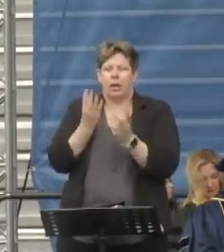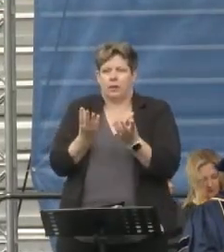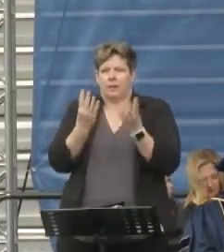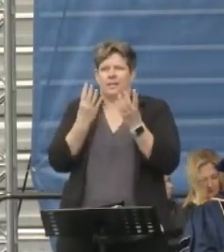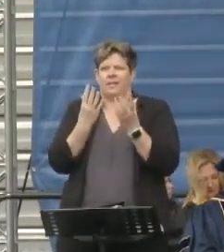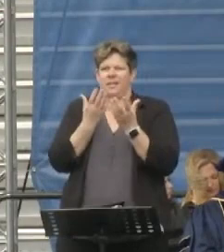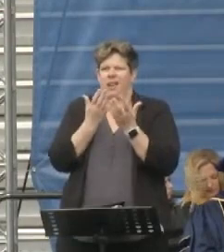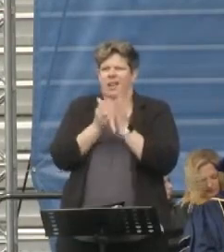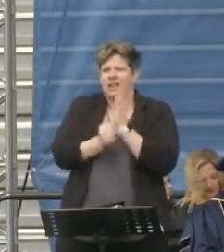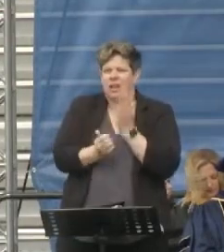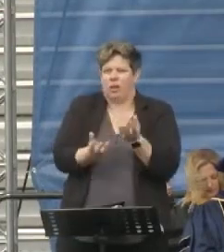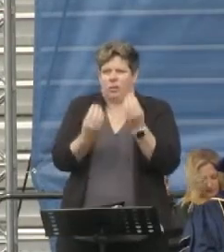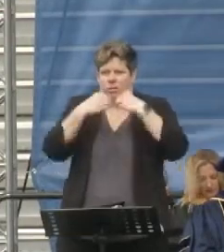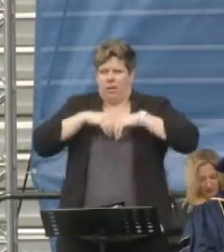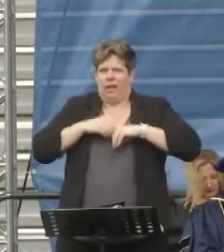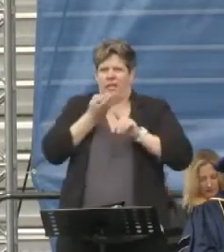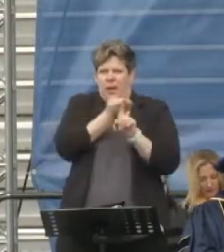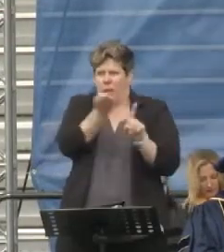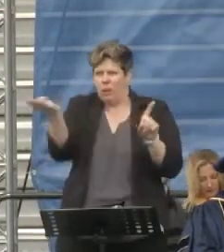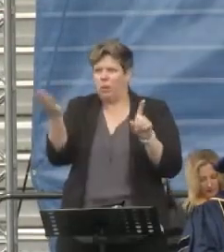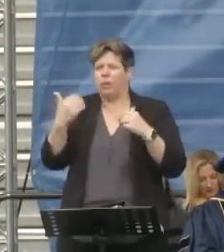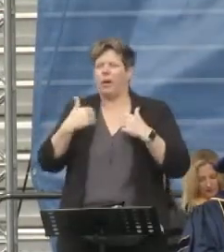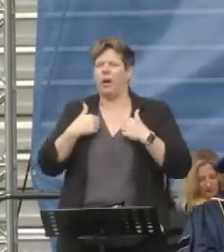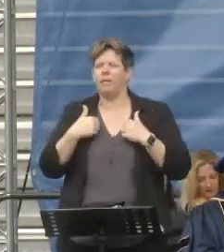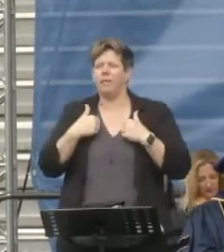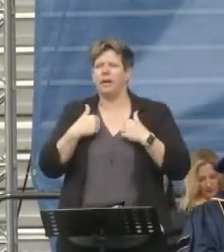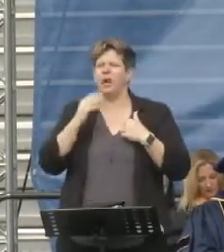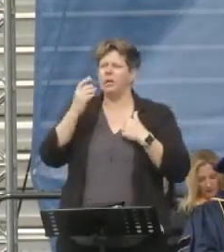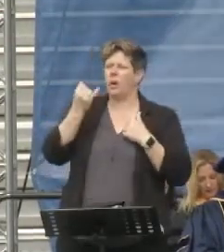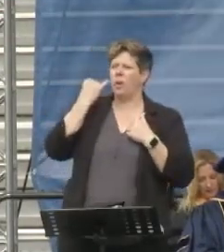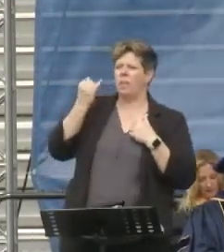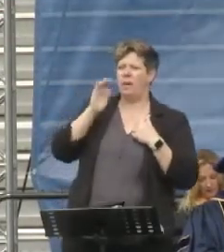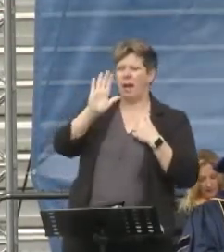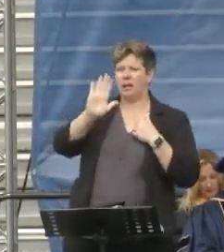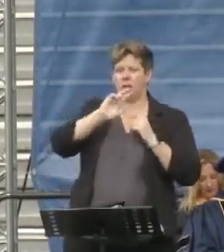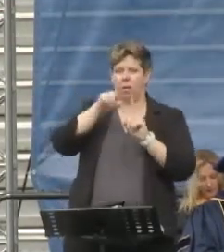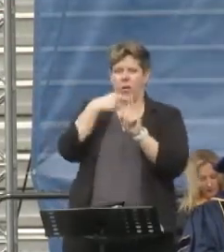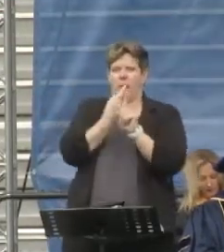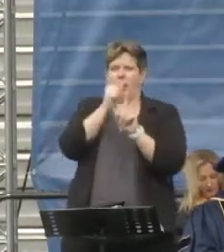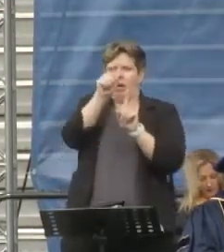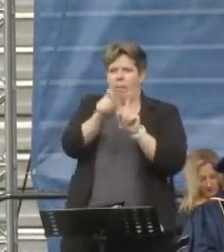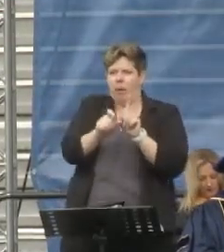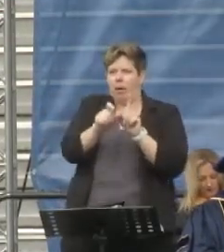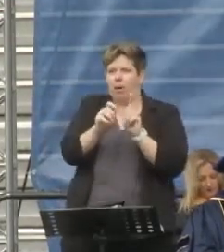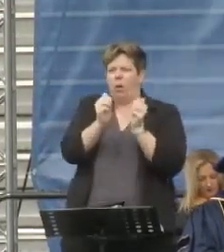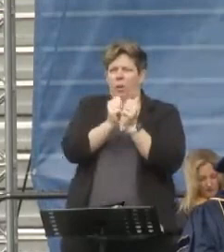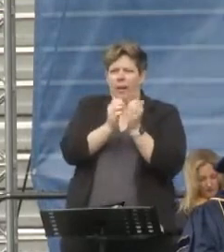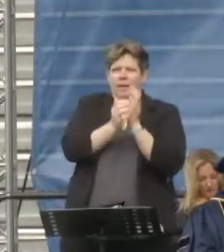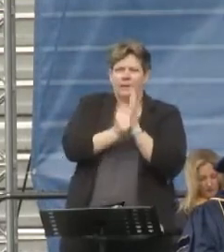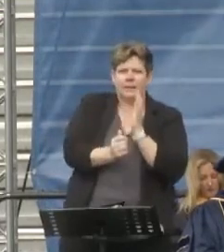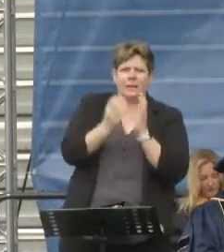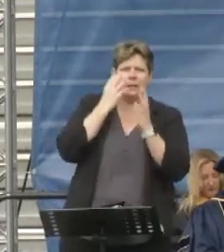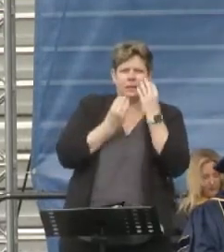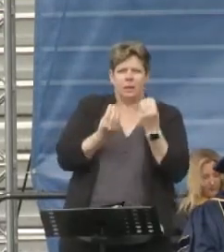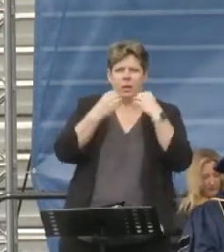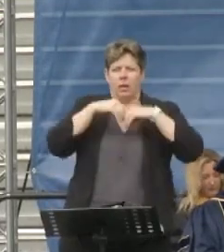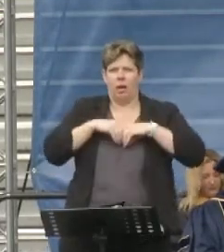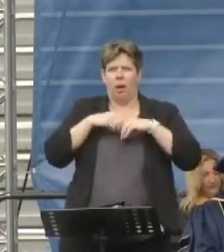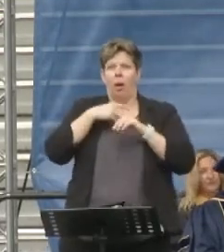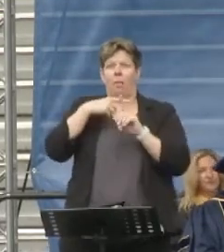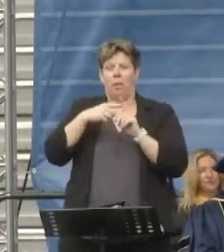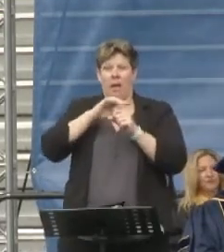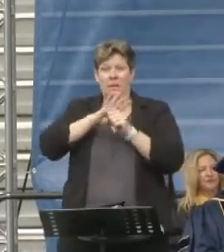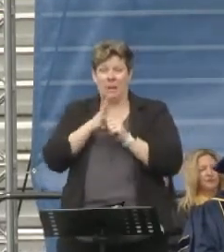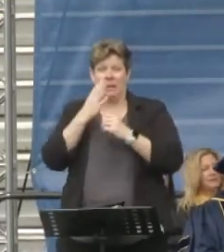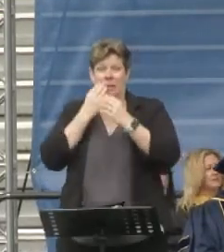you have. So imagine pairing your singularity with the hardships of this period.